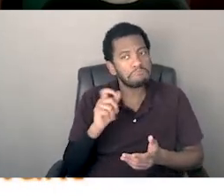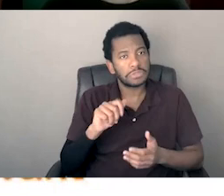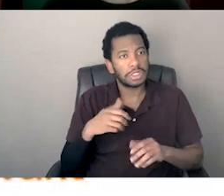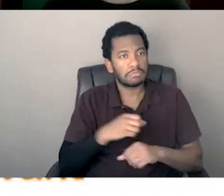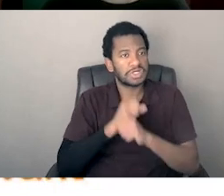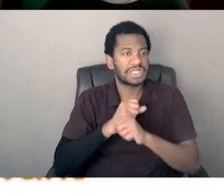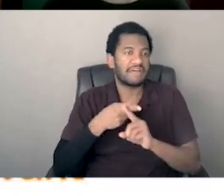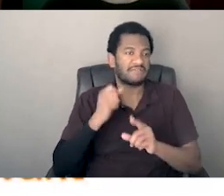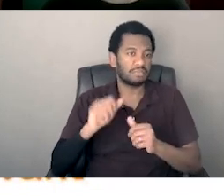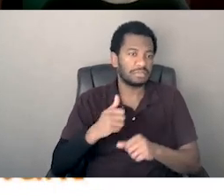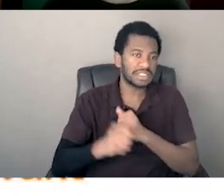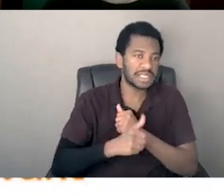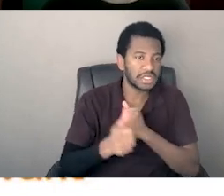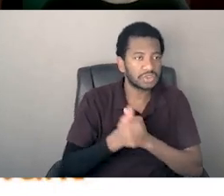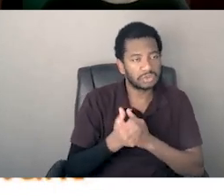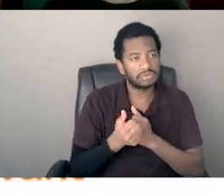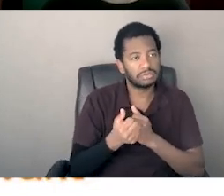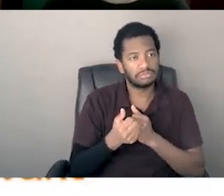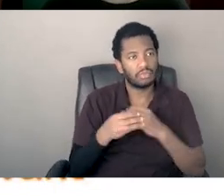our situations.